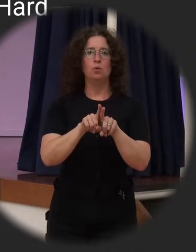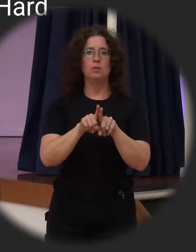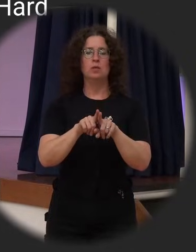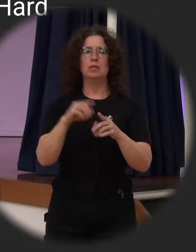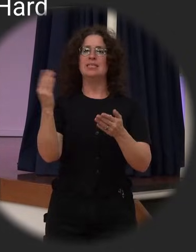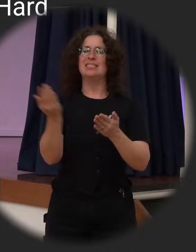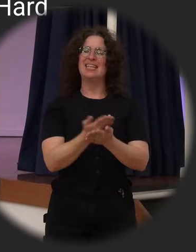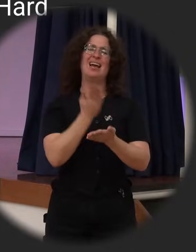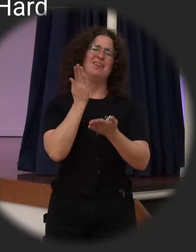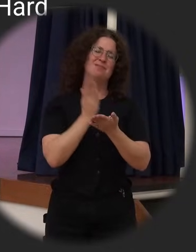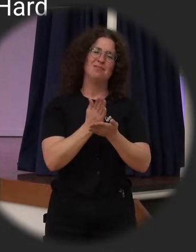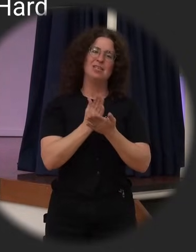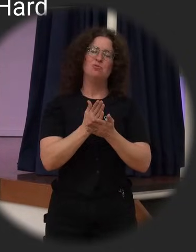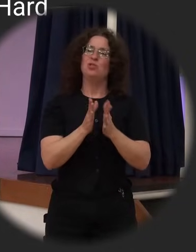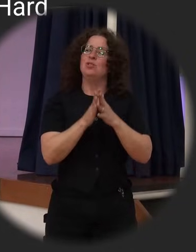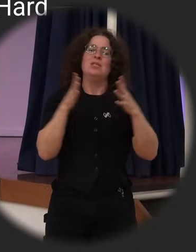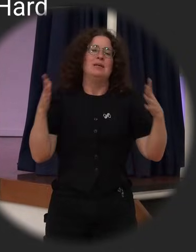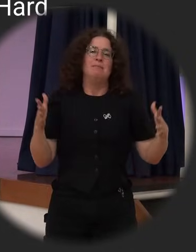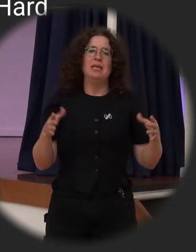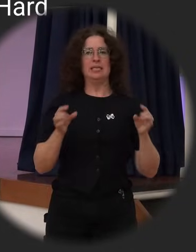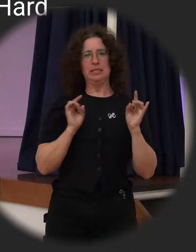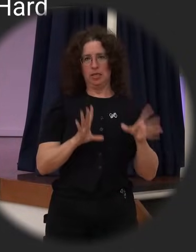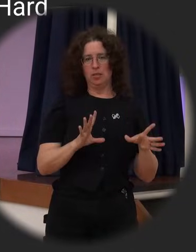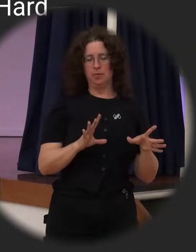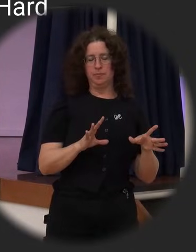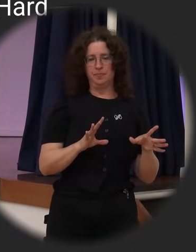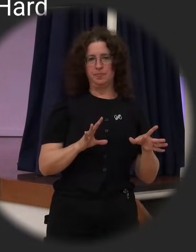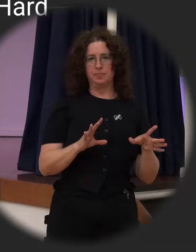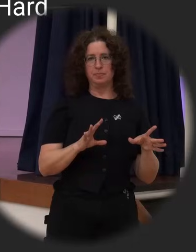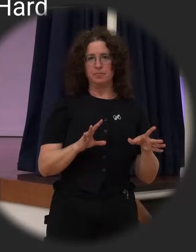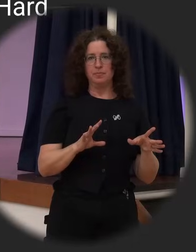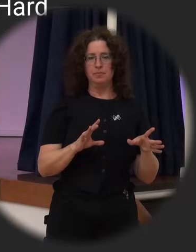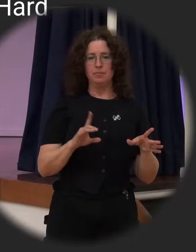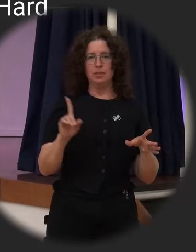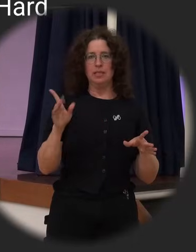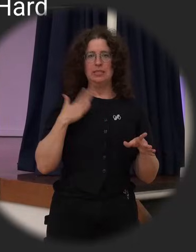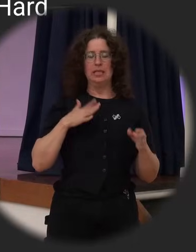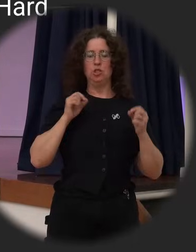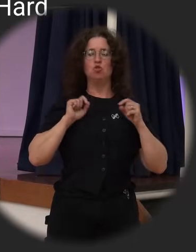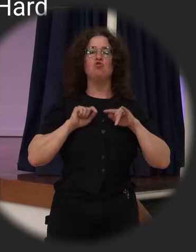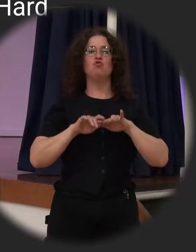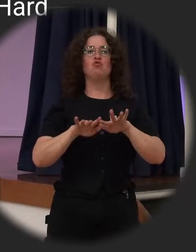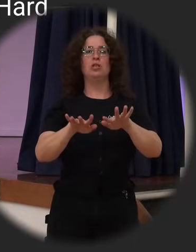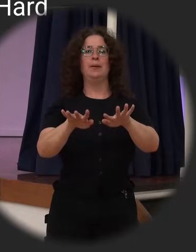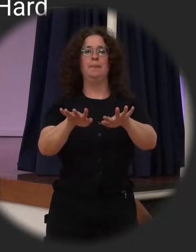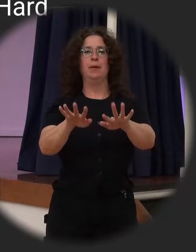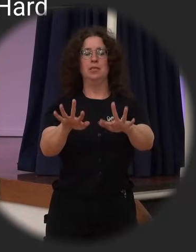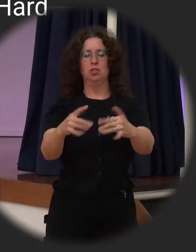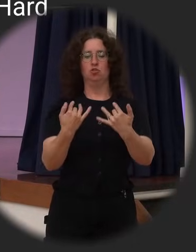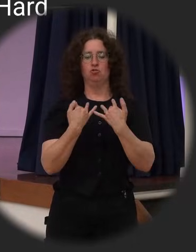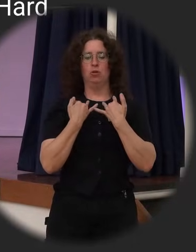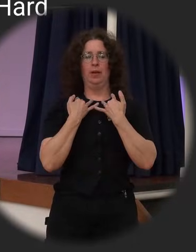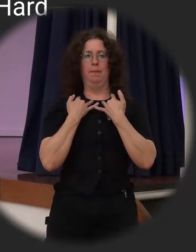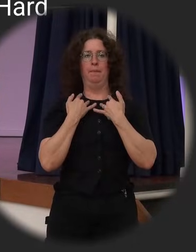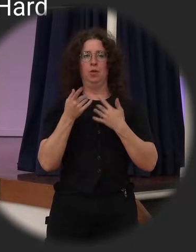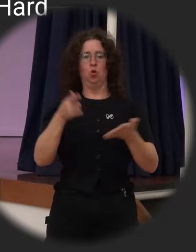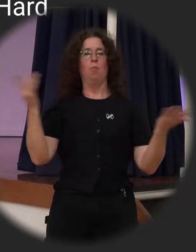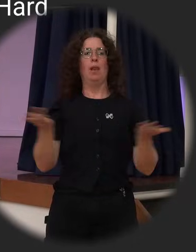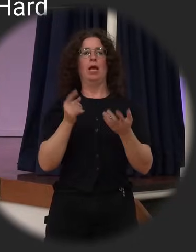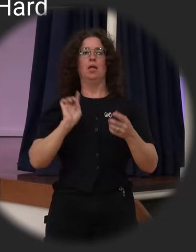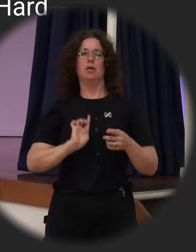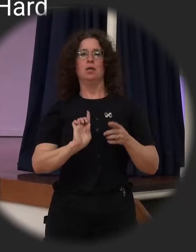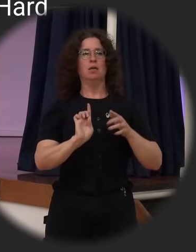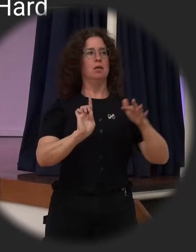to load just at the very start of your session. So instead we have to stream them in and stream them out around you as you play, which can be